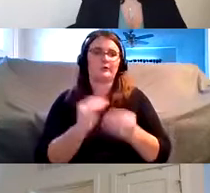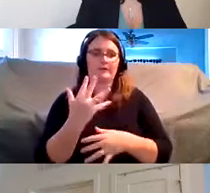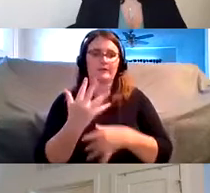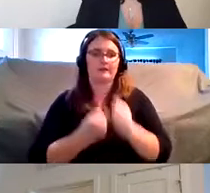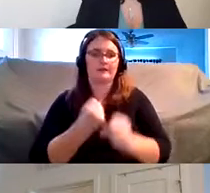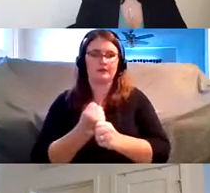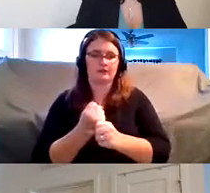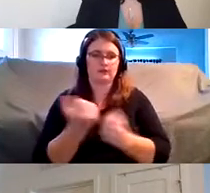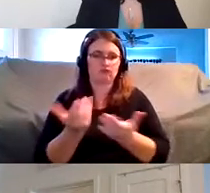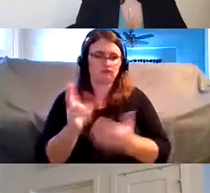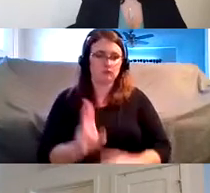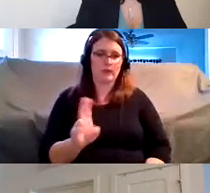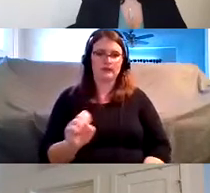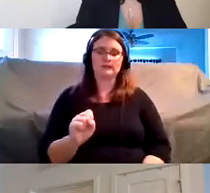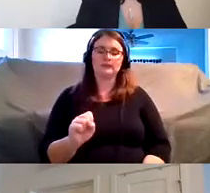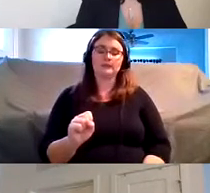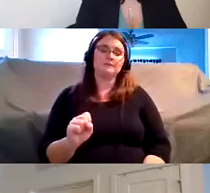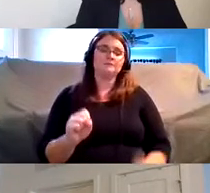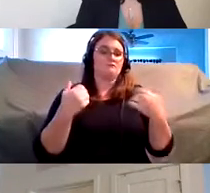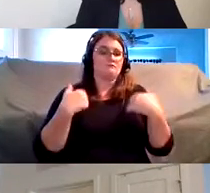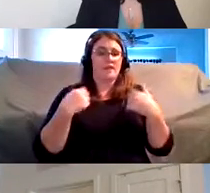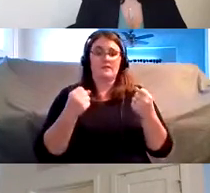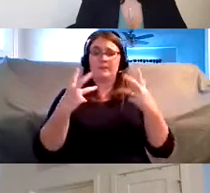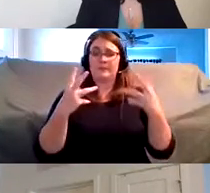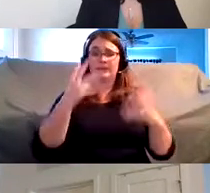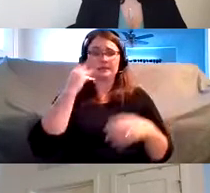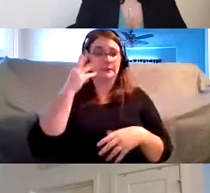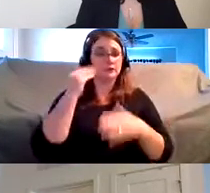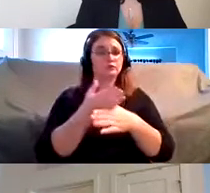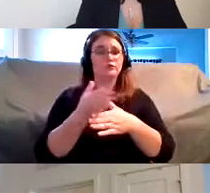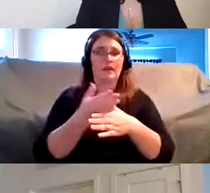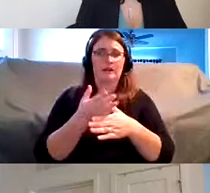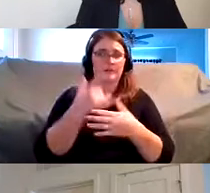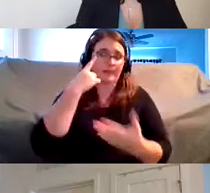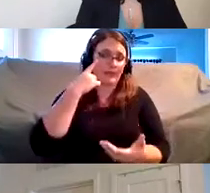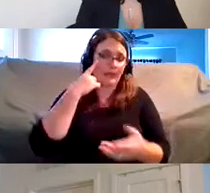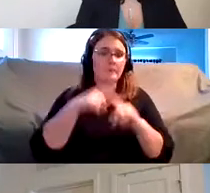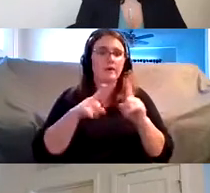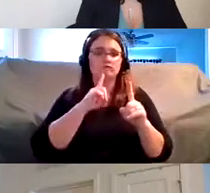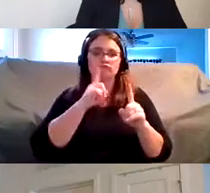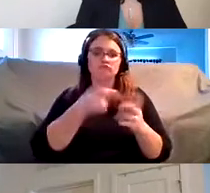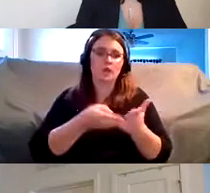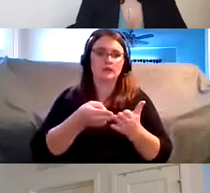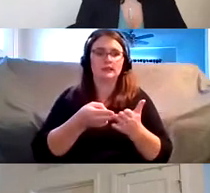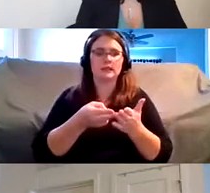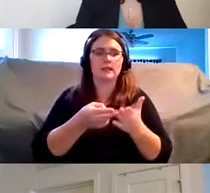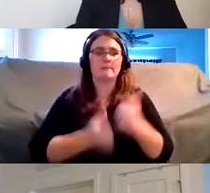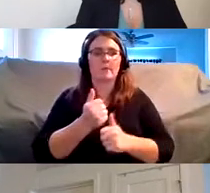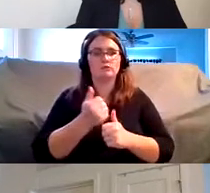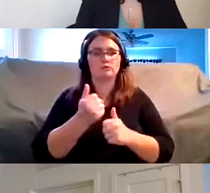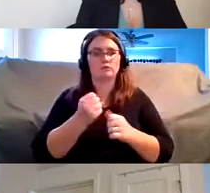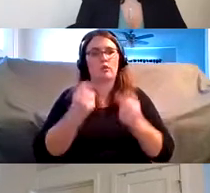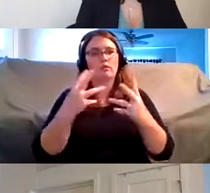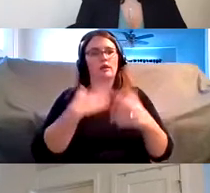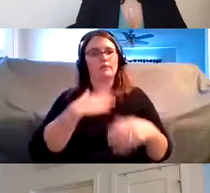I have many experiences to share, I think. But honestly, I think most of my experiences, or a lot of my